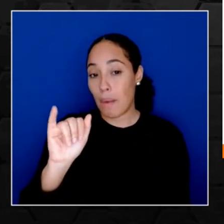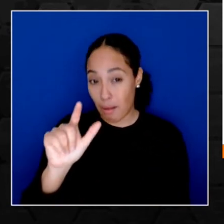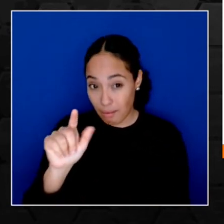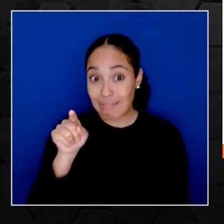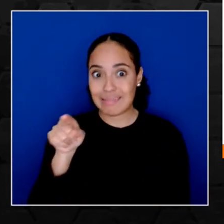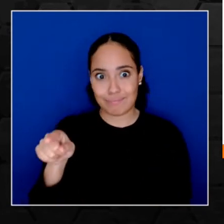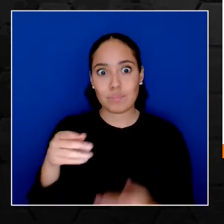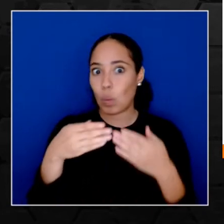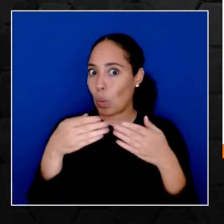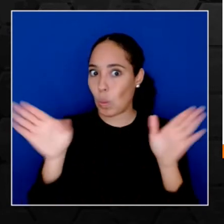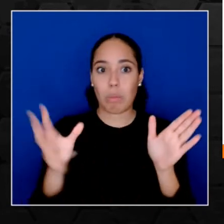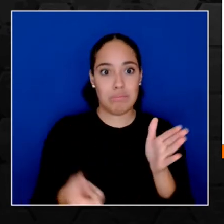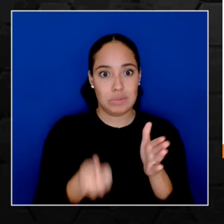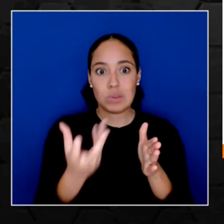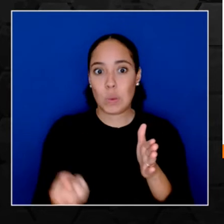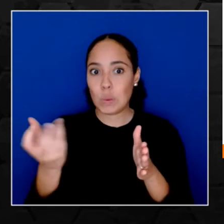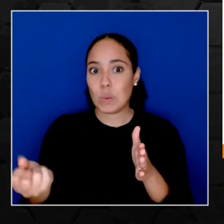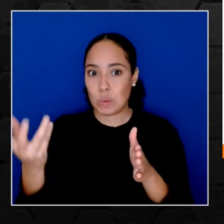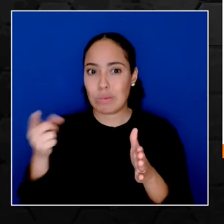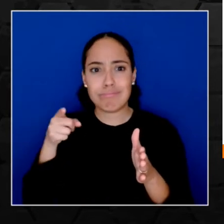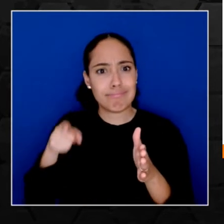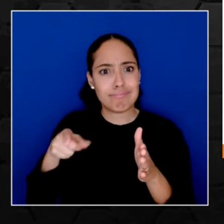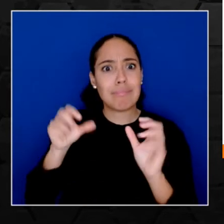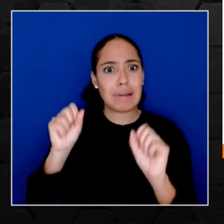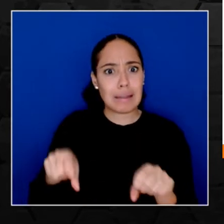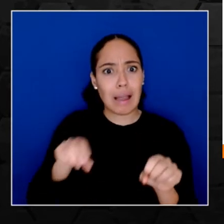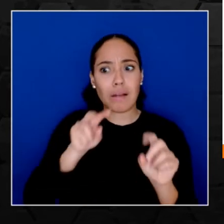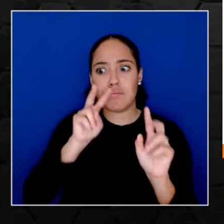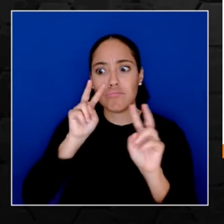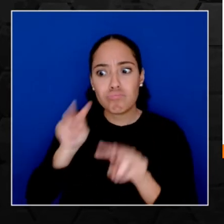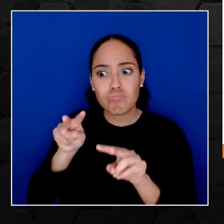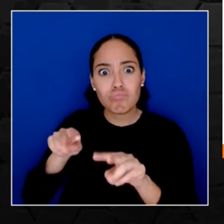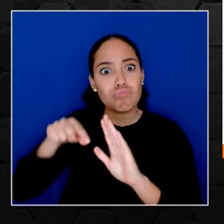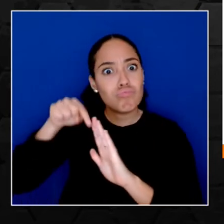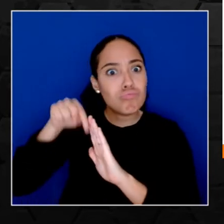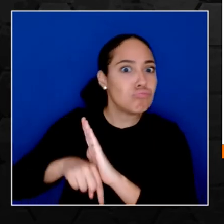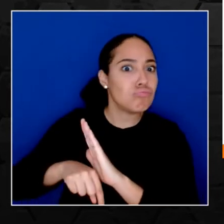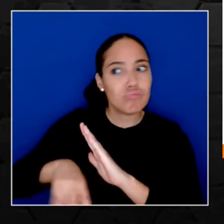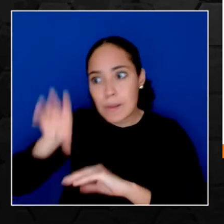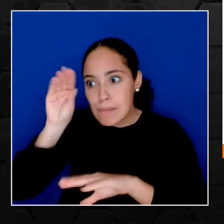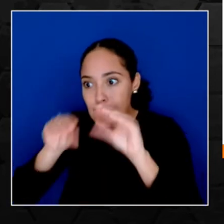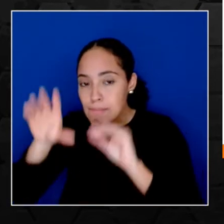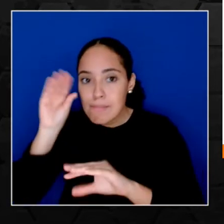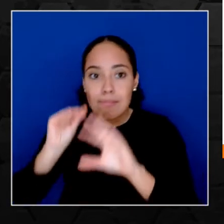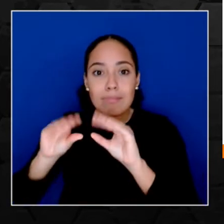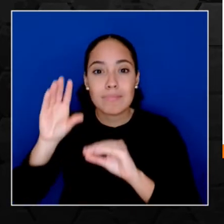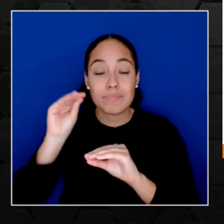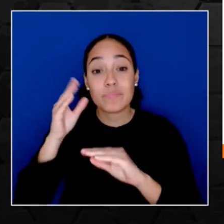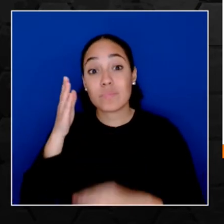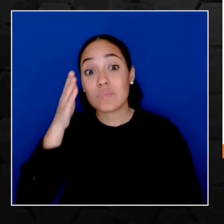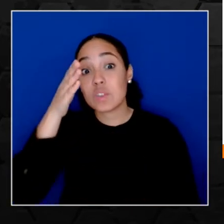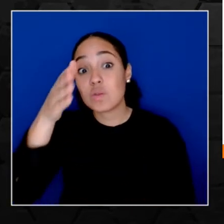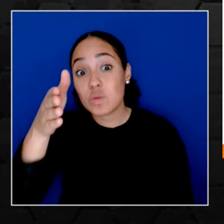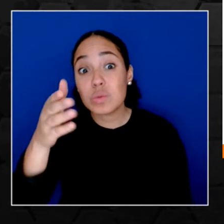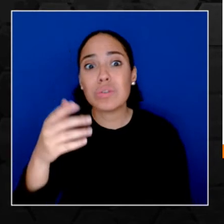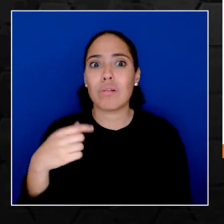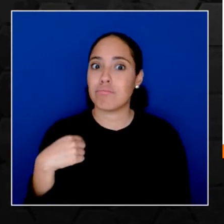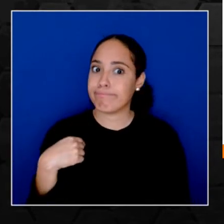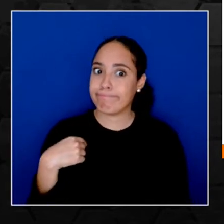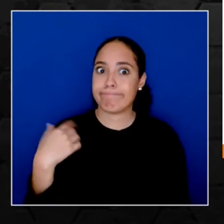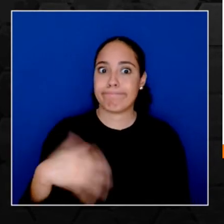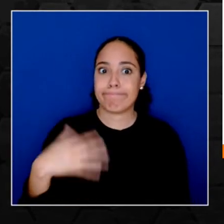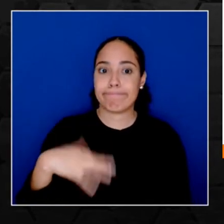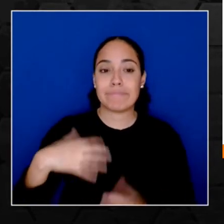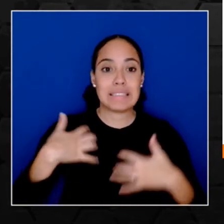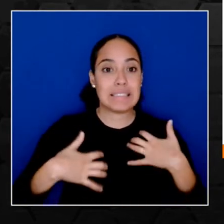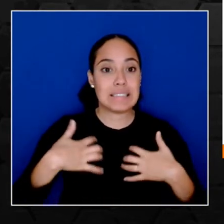so much welcoming about it. And yeah, at the end, what are the future WebML? If you're very interested in projects of